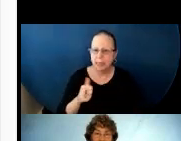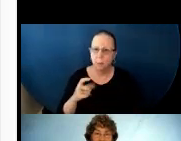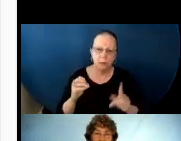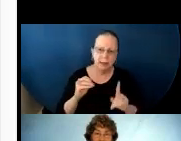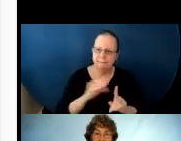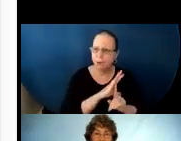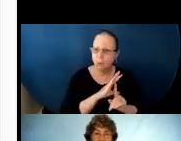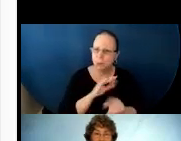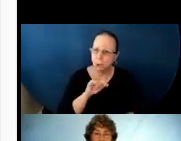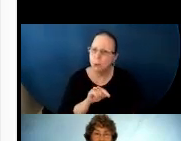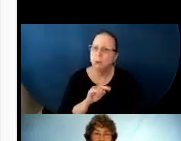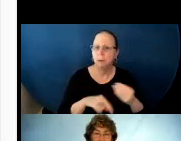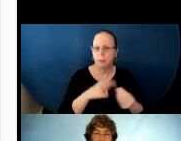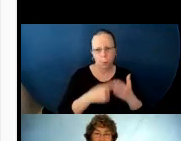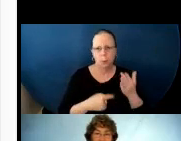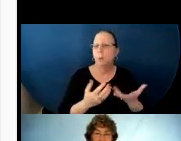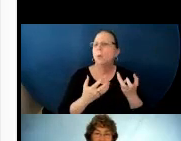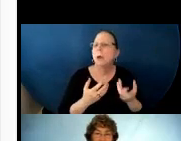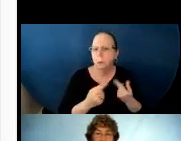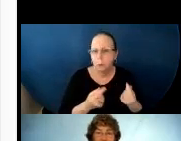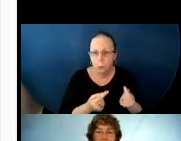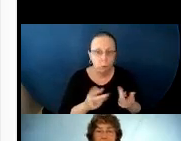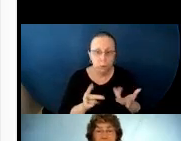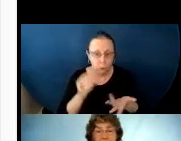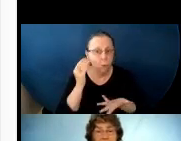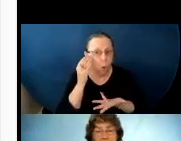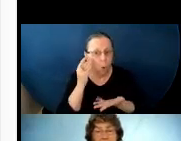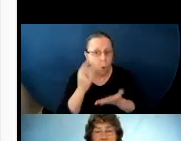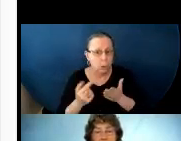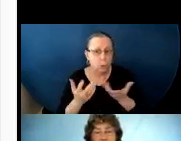influence you about what you wanted to do? Did you know what you wanted to do?